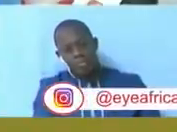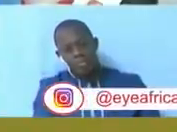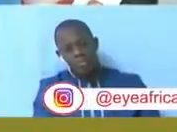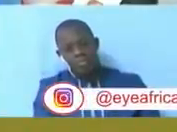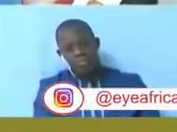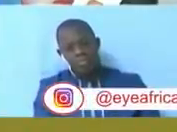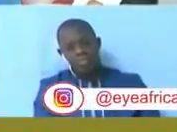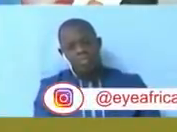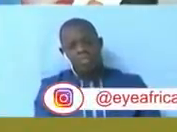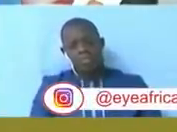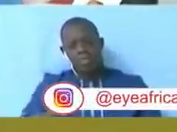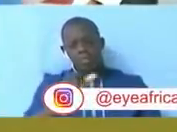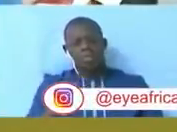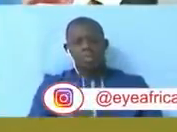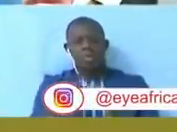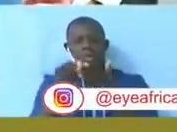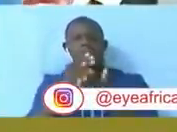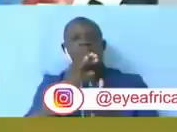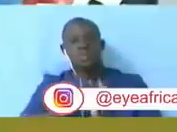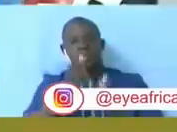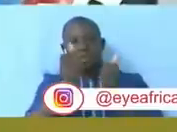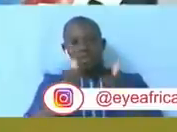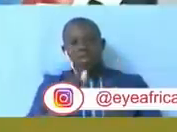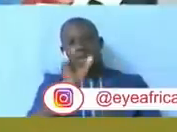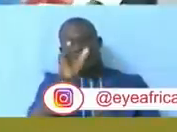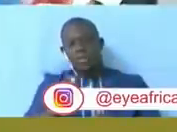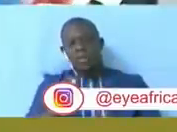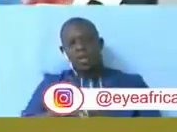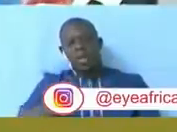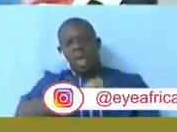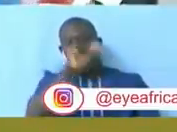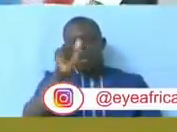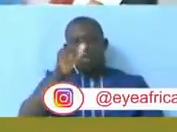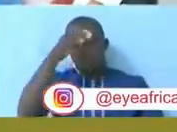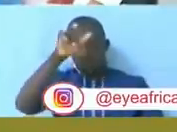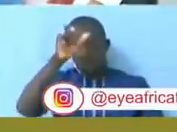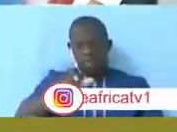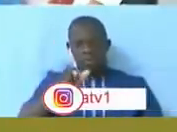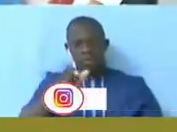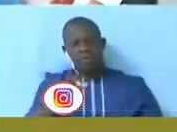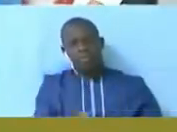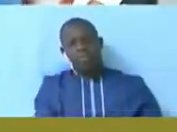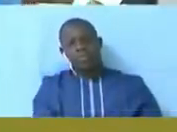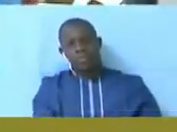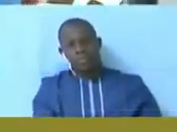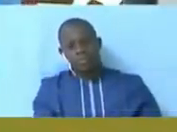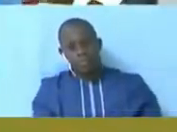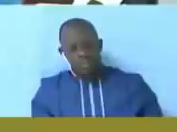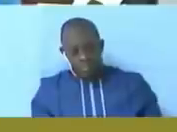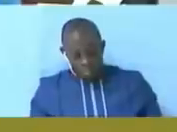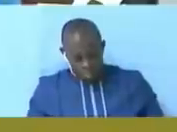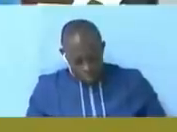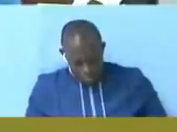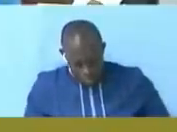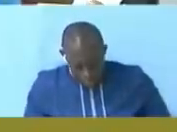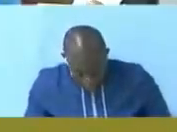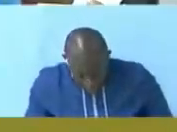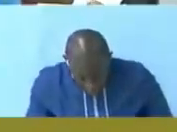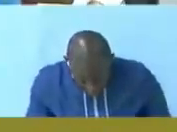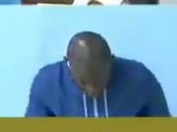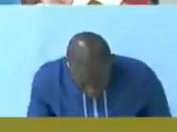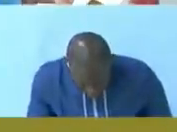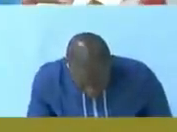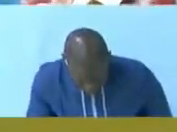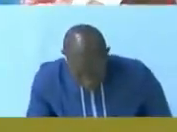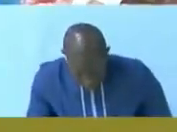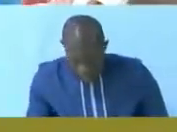And I will now hand you over to Mr. Chairman and the Commissioners. Any questions they may ask. Any Commissioners that you may